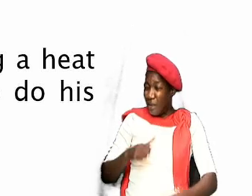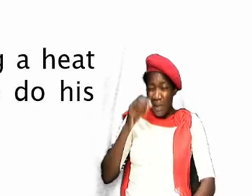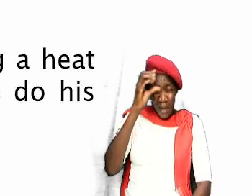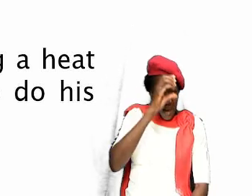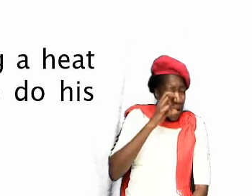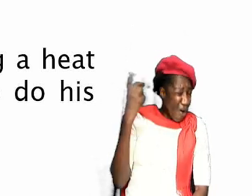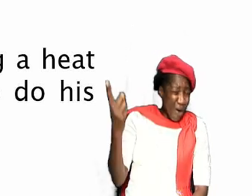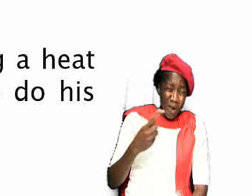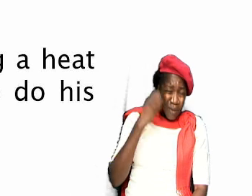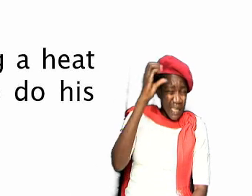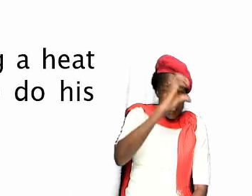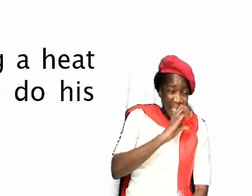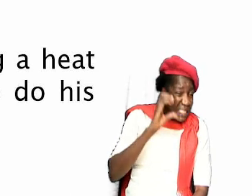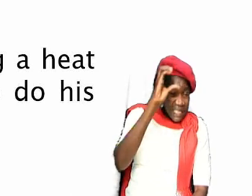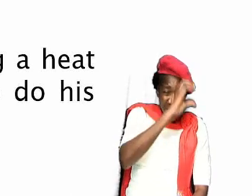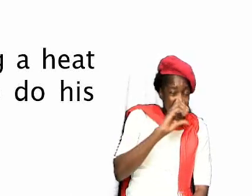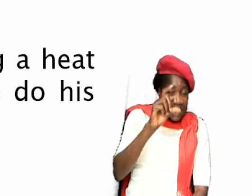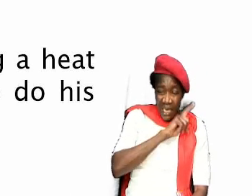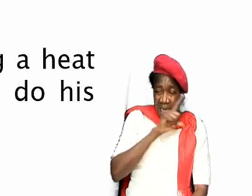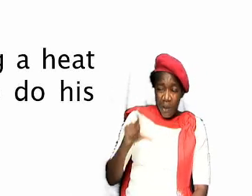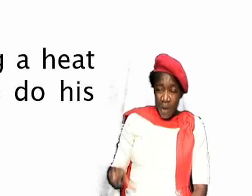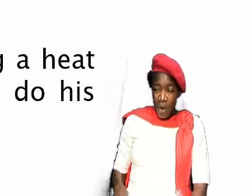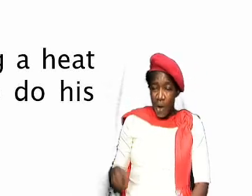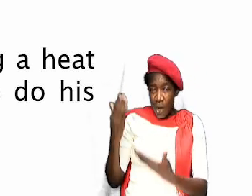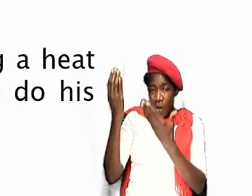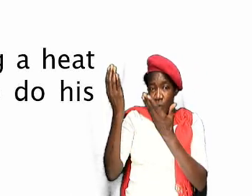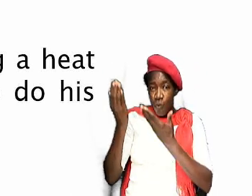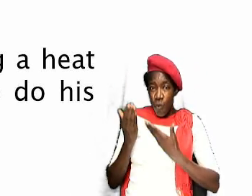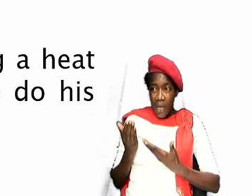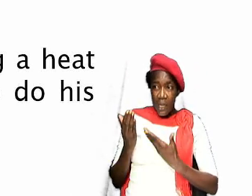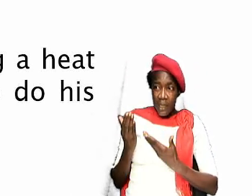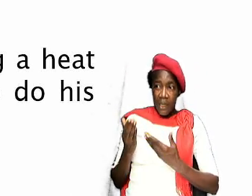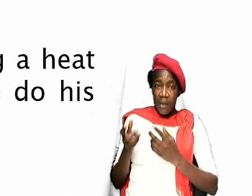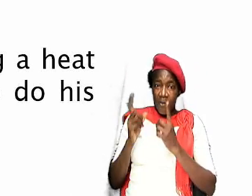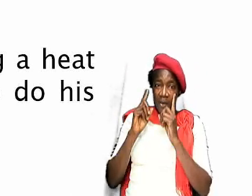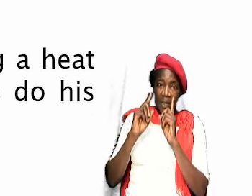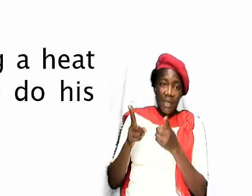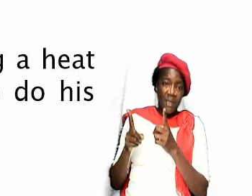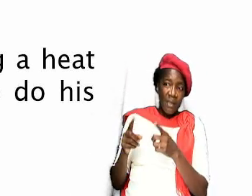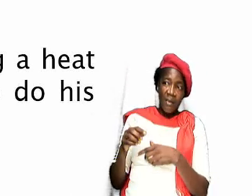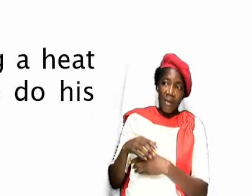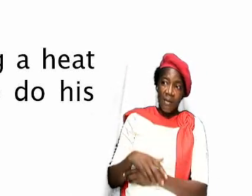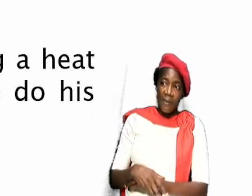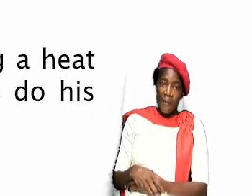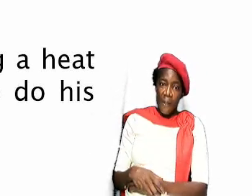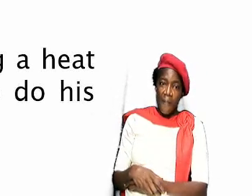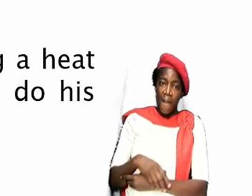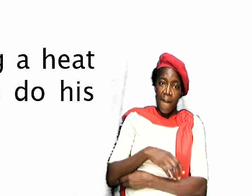the Lord and waiting for his answer.